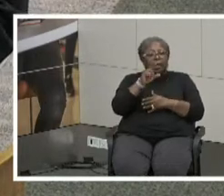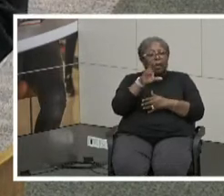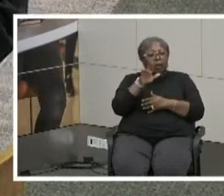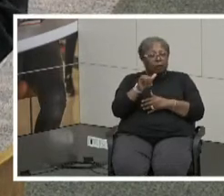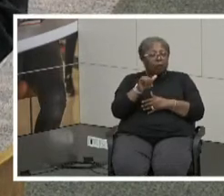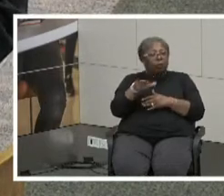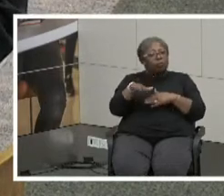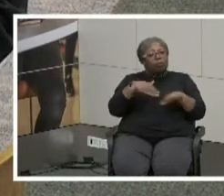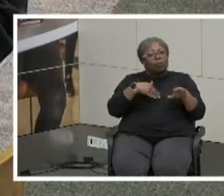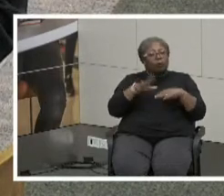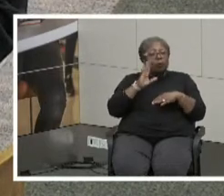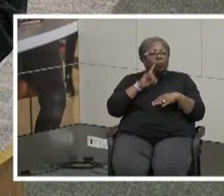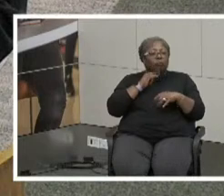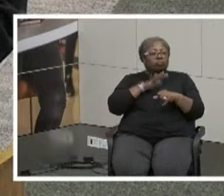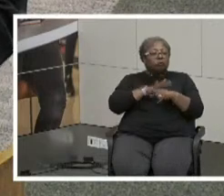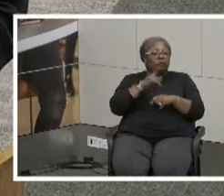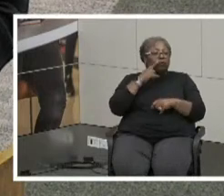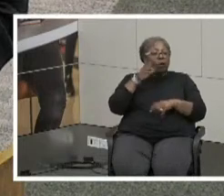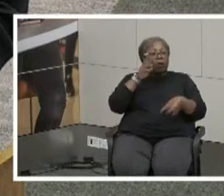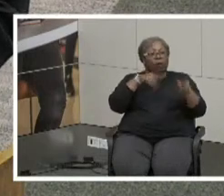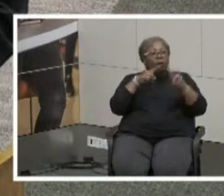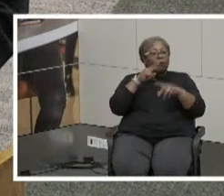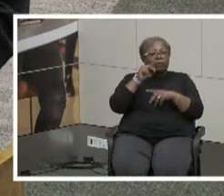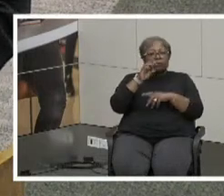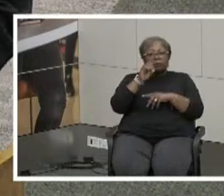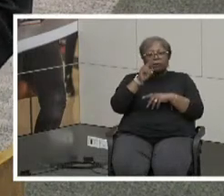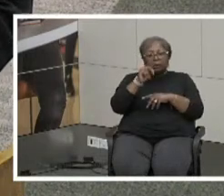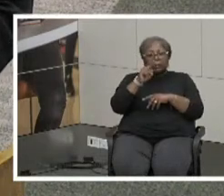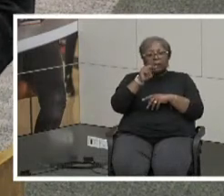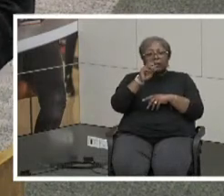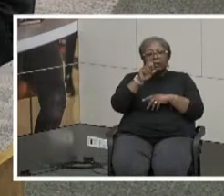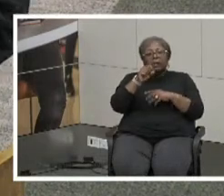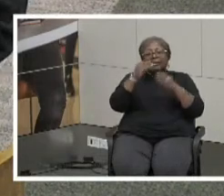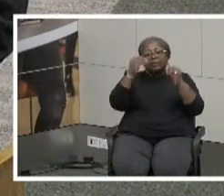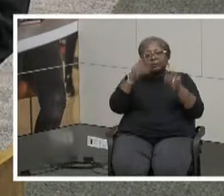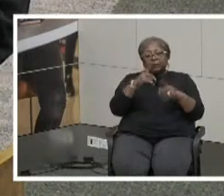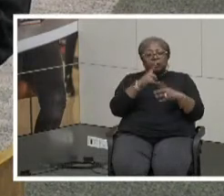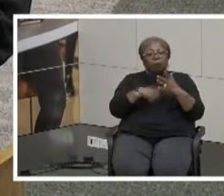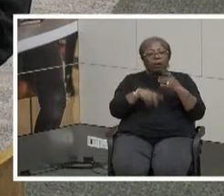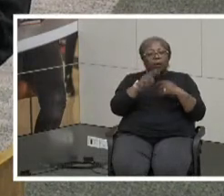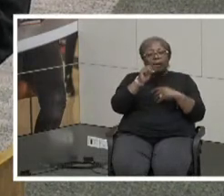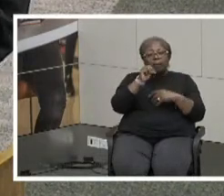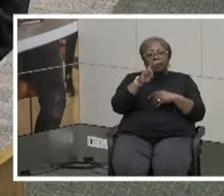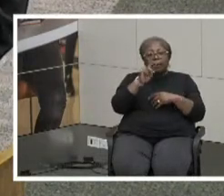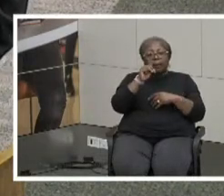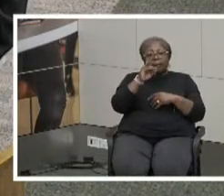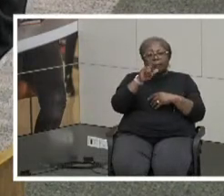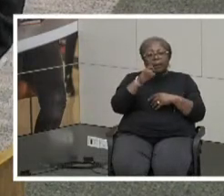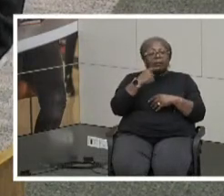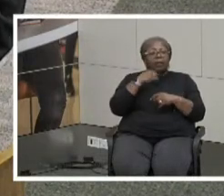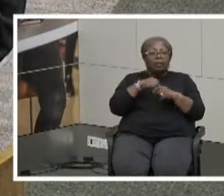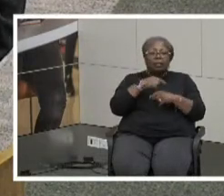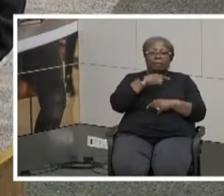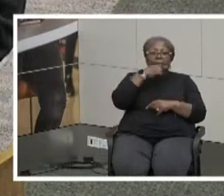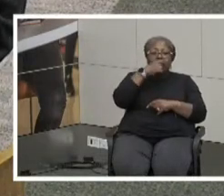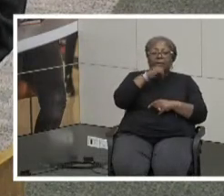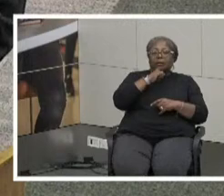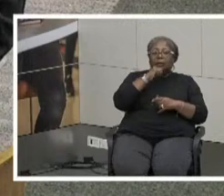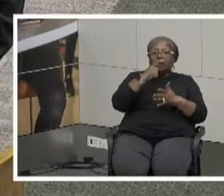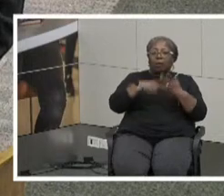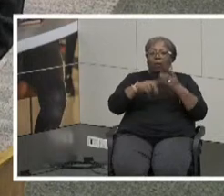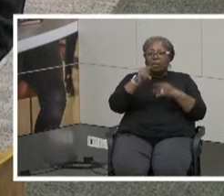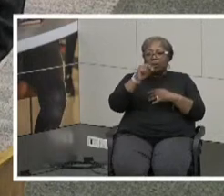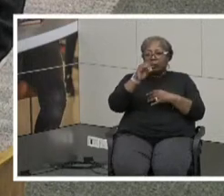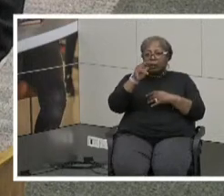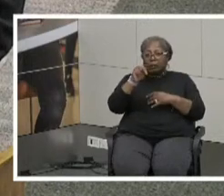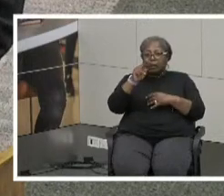suffice during a spot observation for a non- NES teacher however what Mr Miles said to the public is not the same message that non- NES